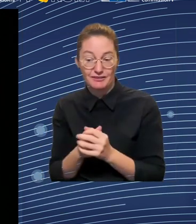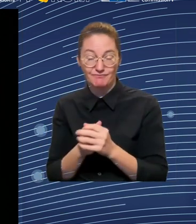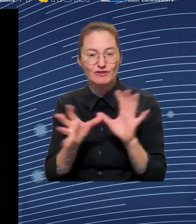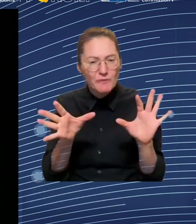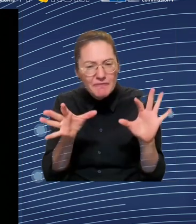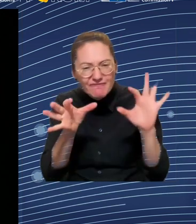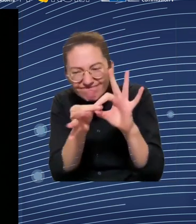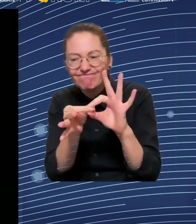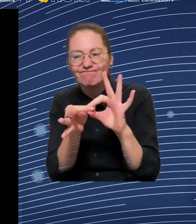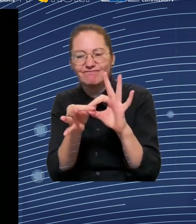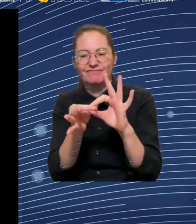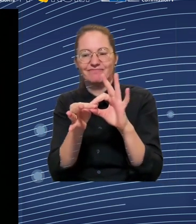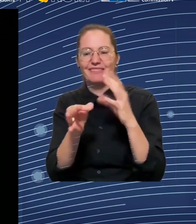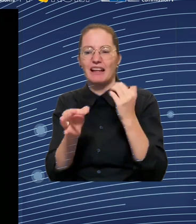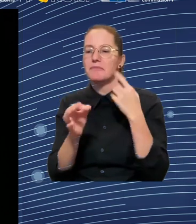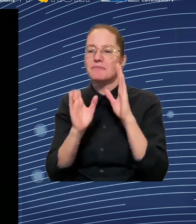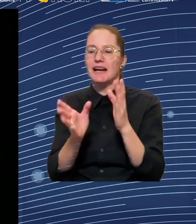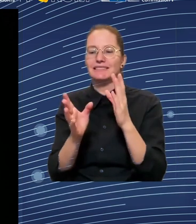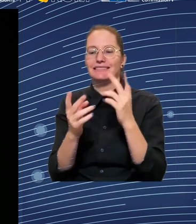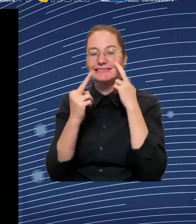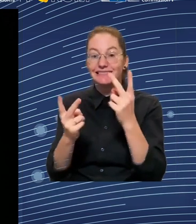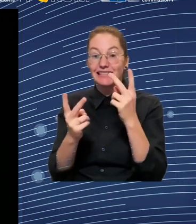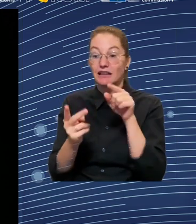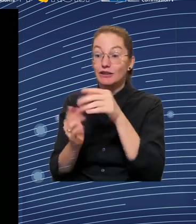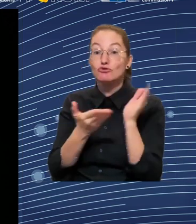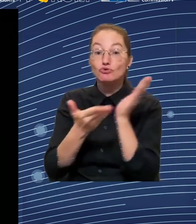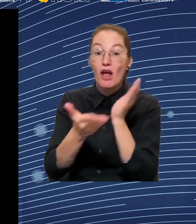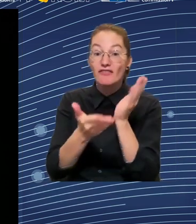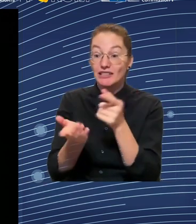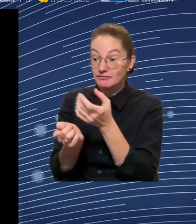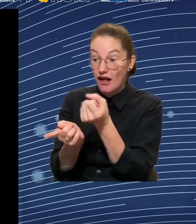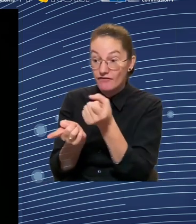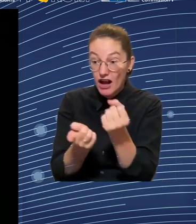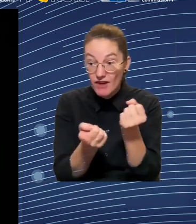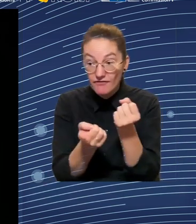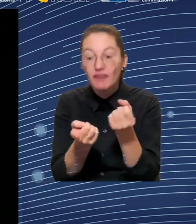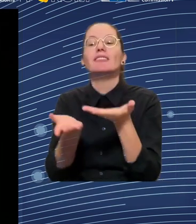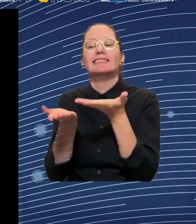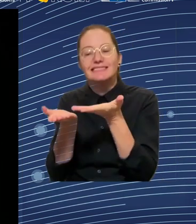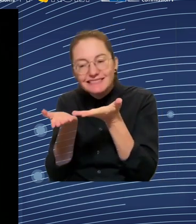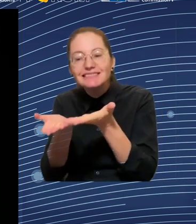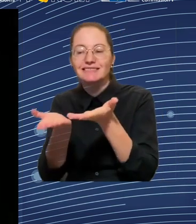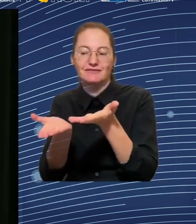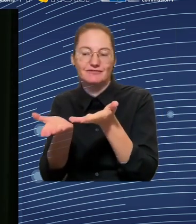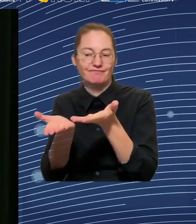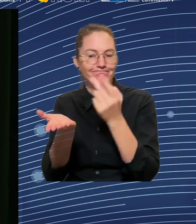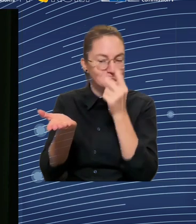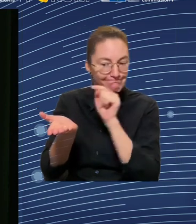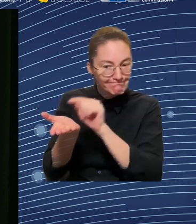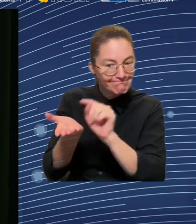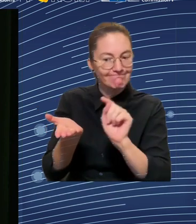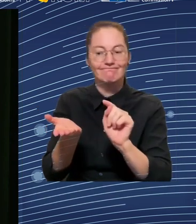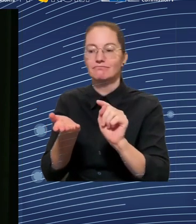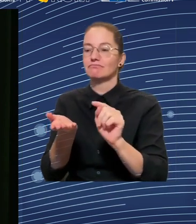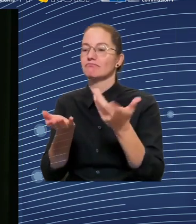then a woman tend to choose either they don't participate in the labor market at all, or they tend to